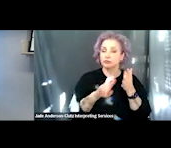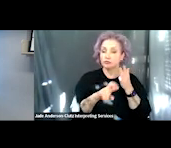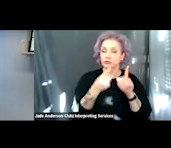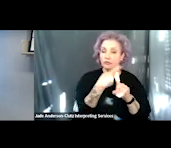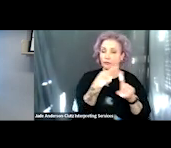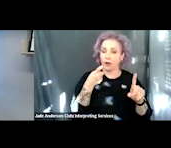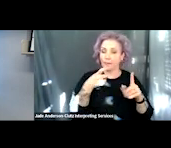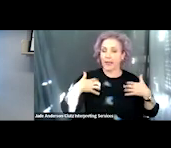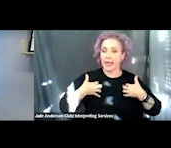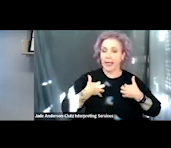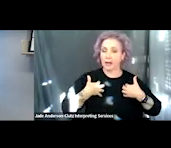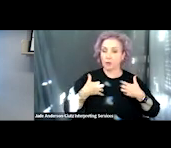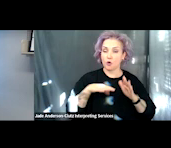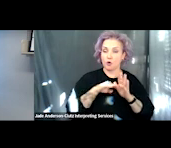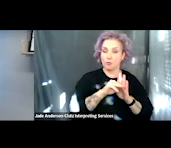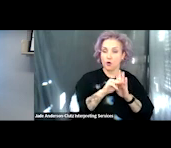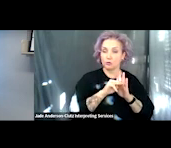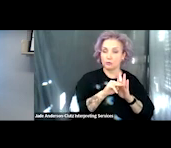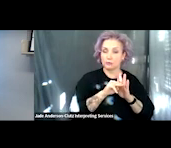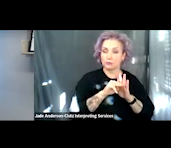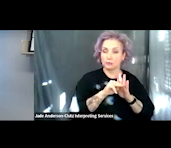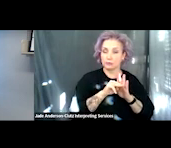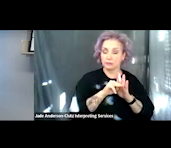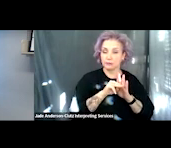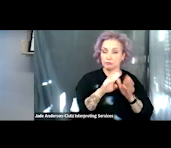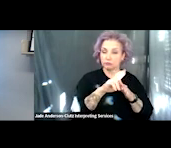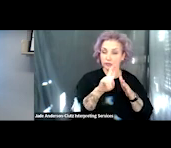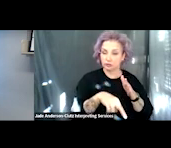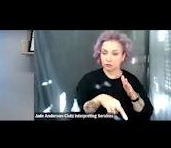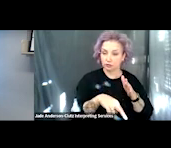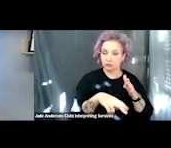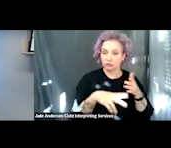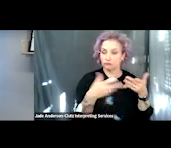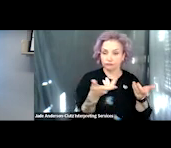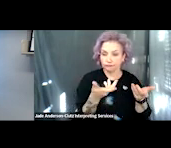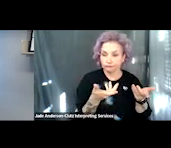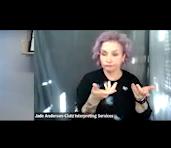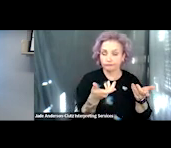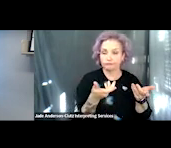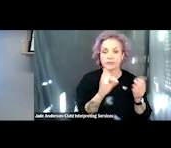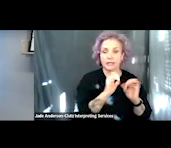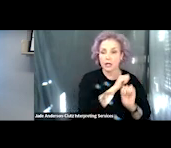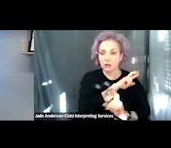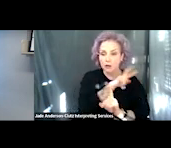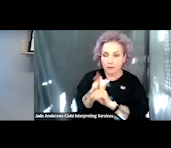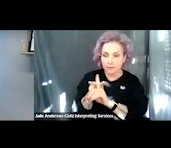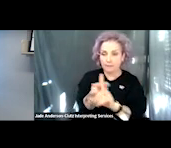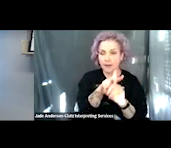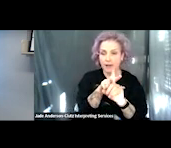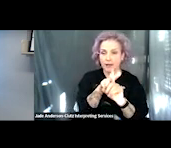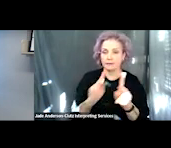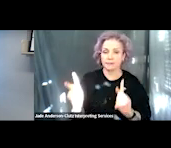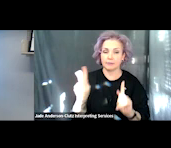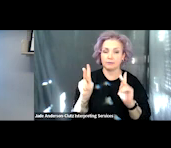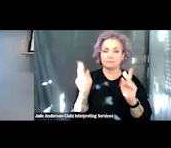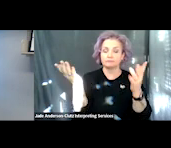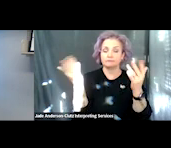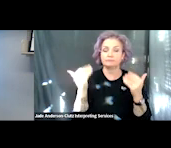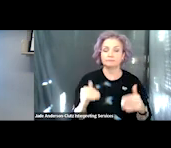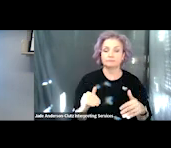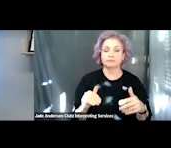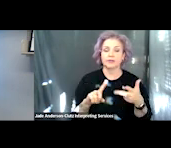immune activation hypothesis. And then I'm going to sort of just quickly explore some of the sensory processing paradigms that I have